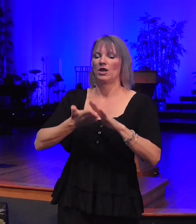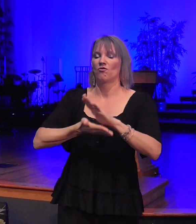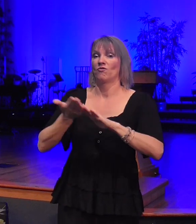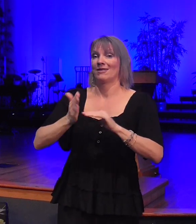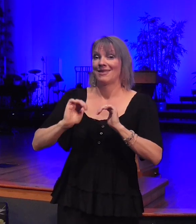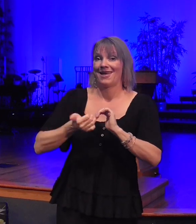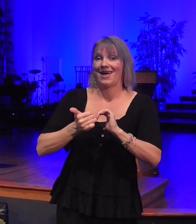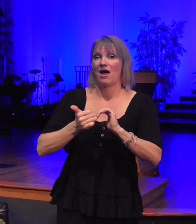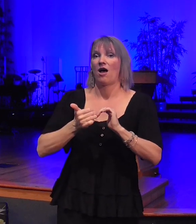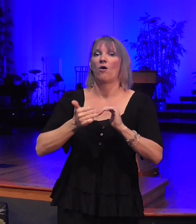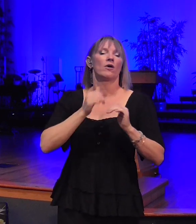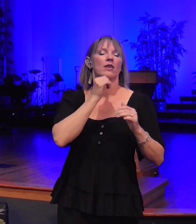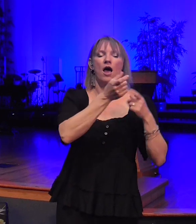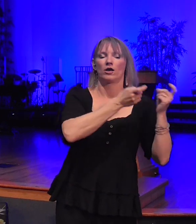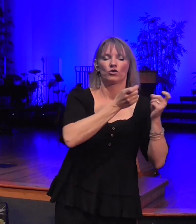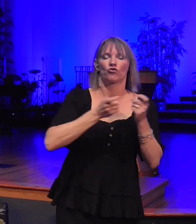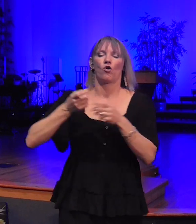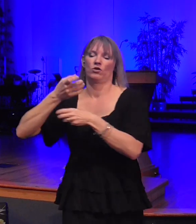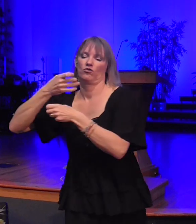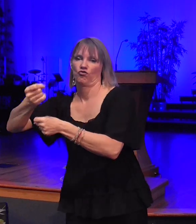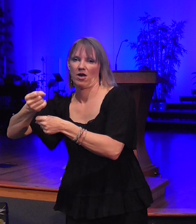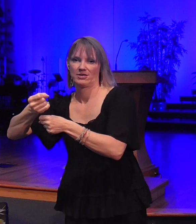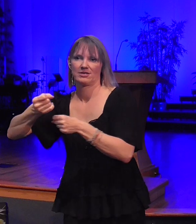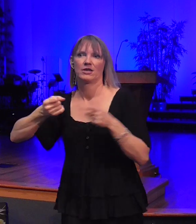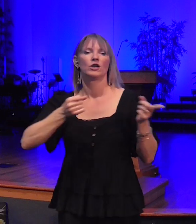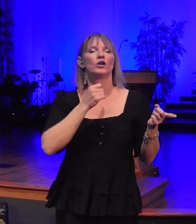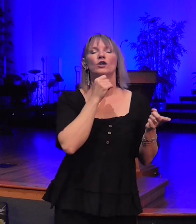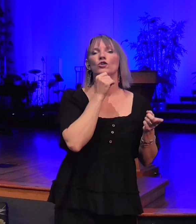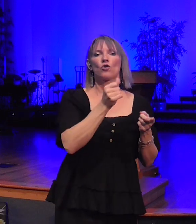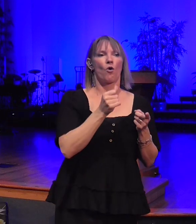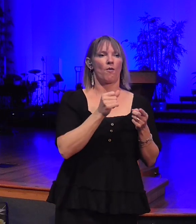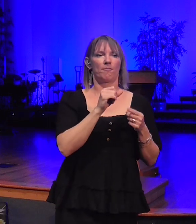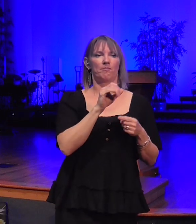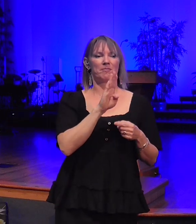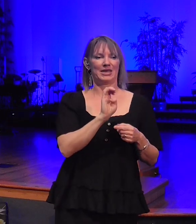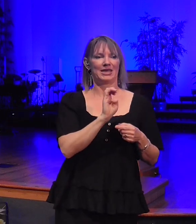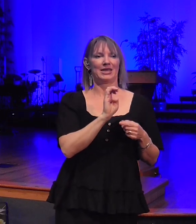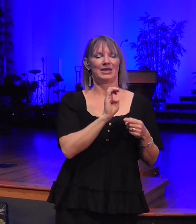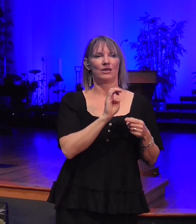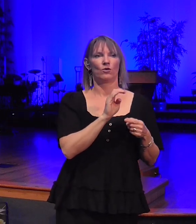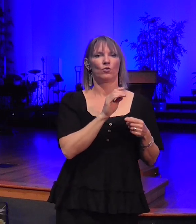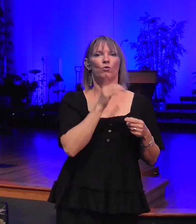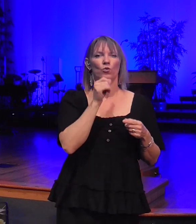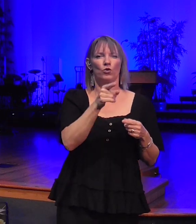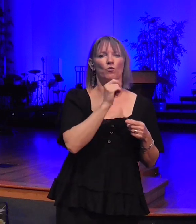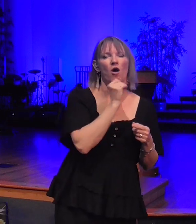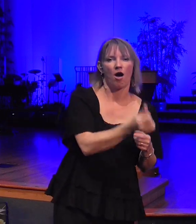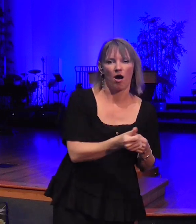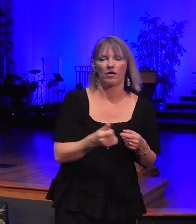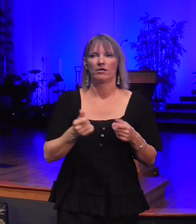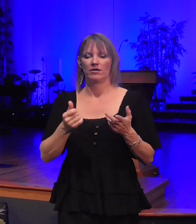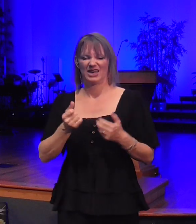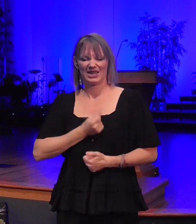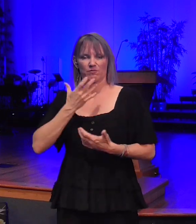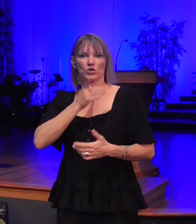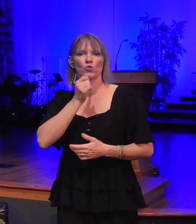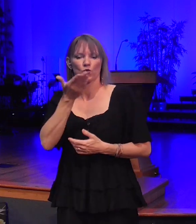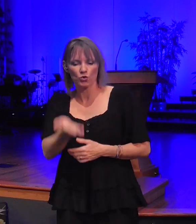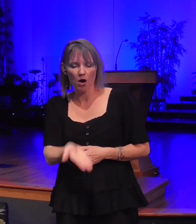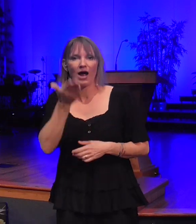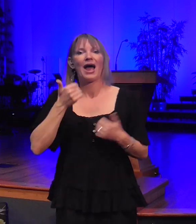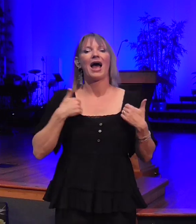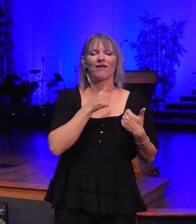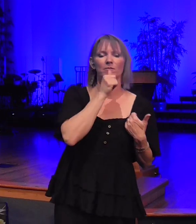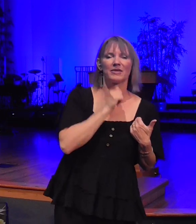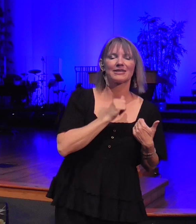that it never serves you to be someone that you're not, to always be who you are. She taught me to always have the patience to not see everything as a